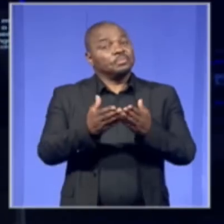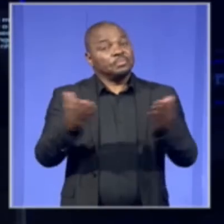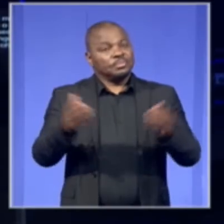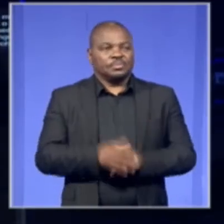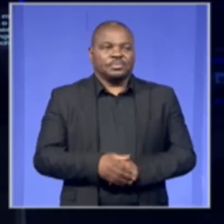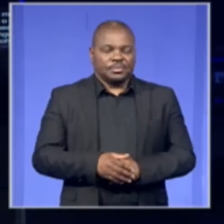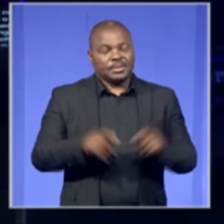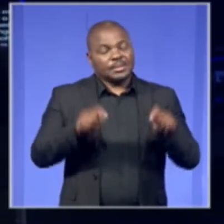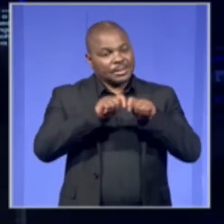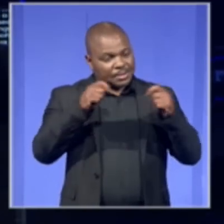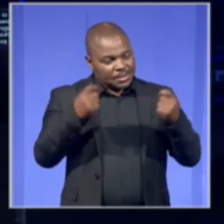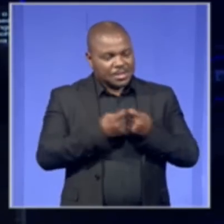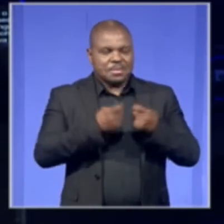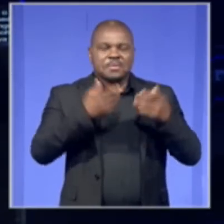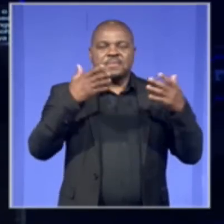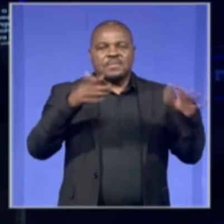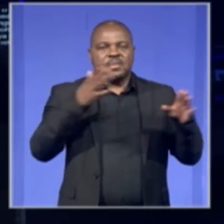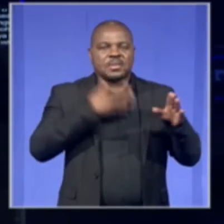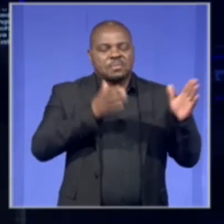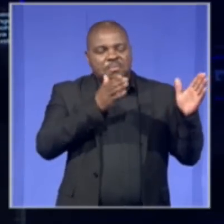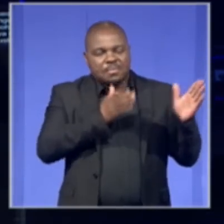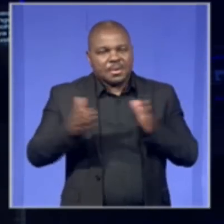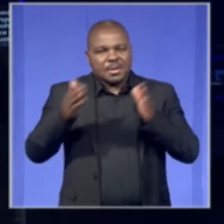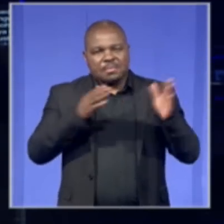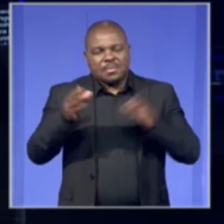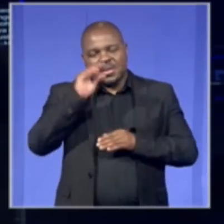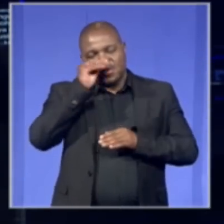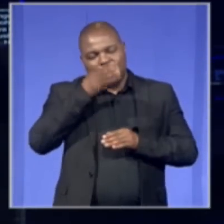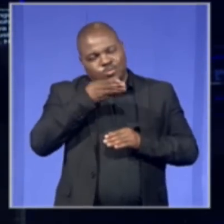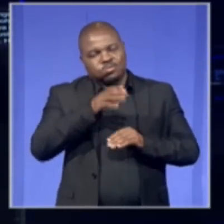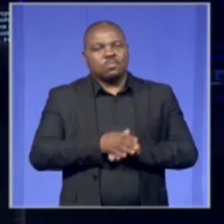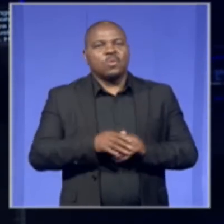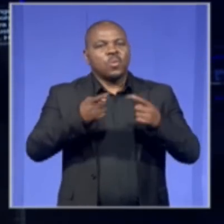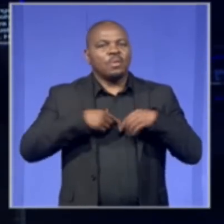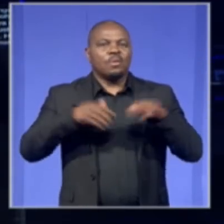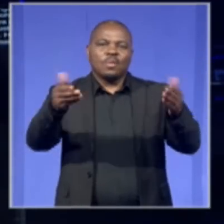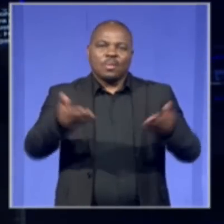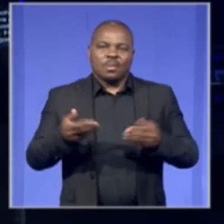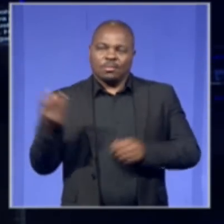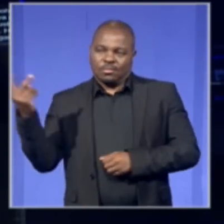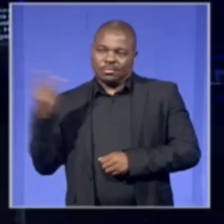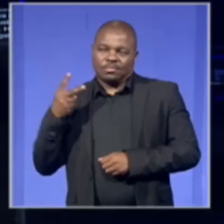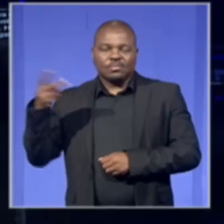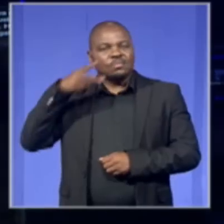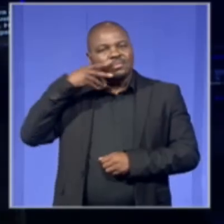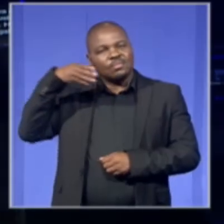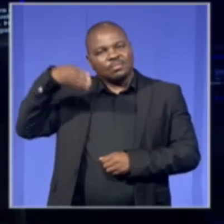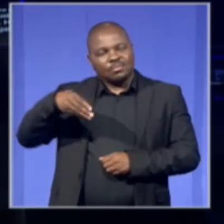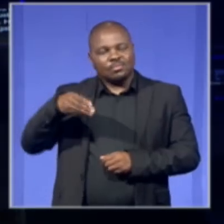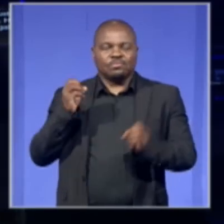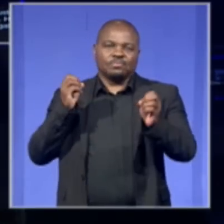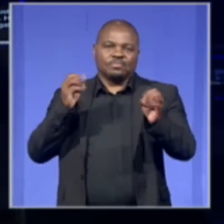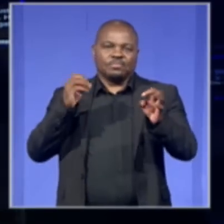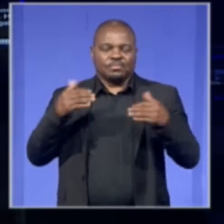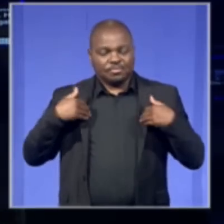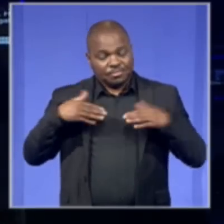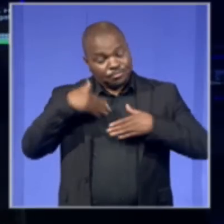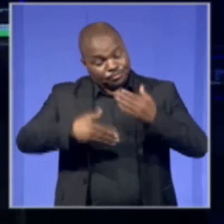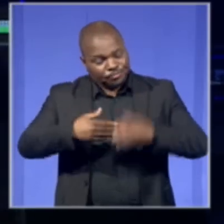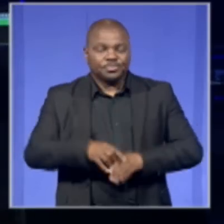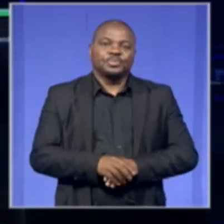Moifo o boetse o hlophiseditse tse mothangwana re ya o amohela ke tsamaya mmoho le Agustin Letlalo ha re wele